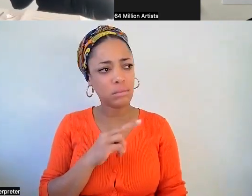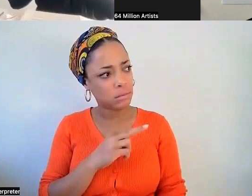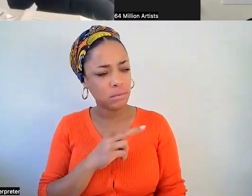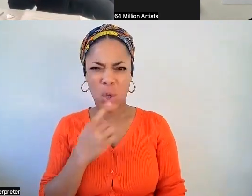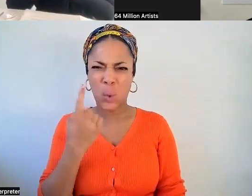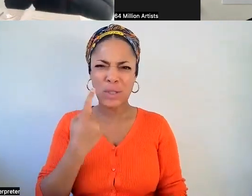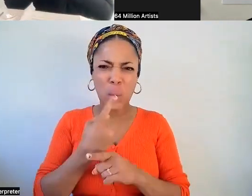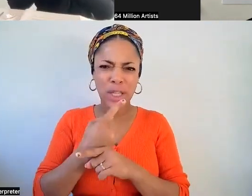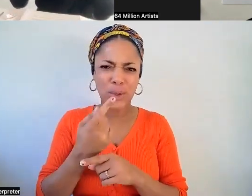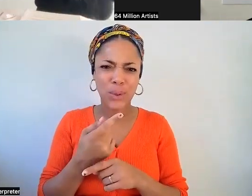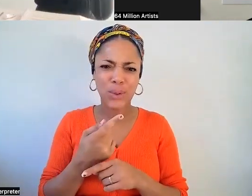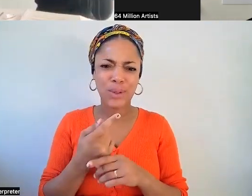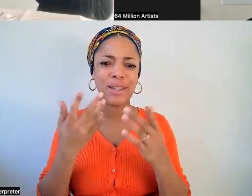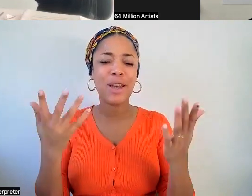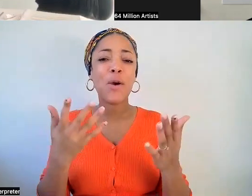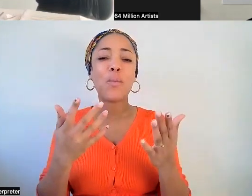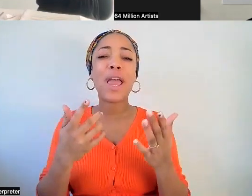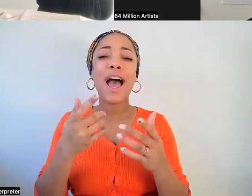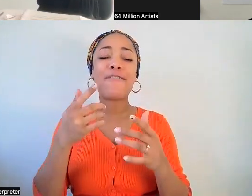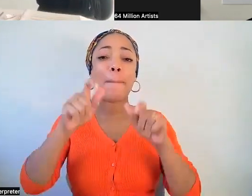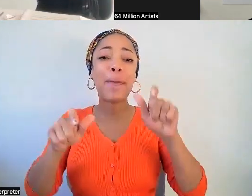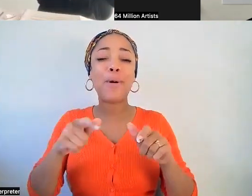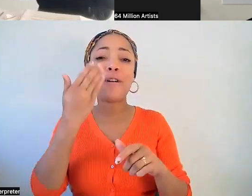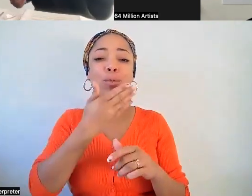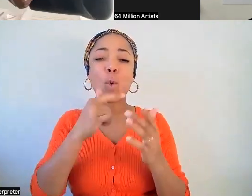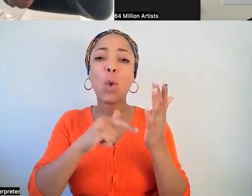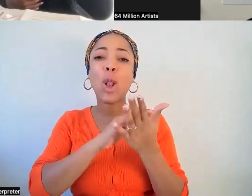from Thomas Tallis School. So can you guys make some noise?